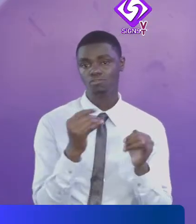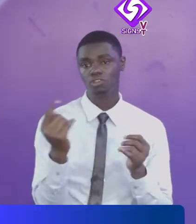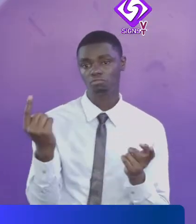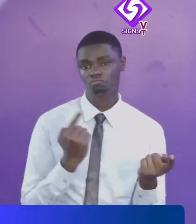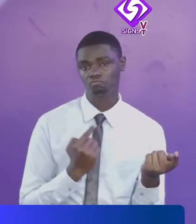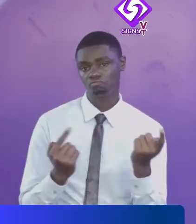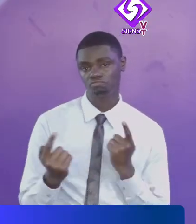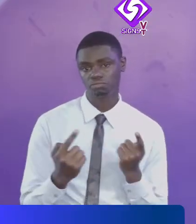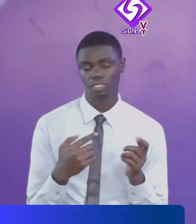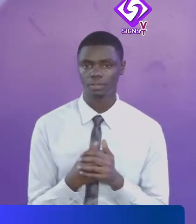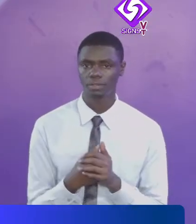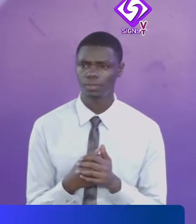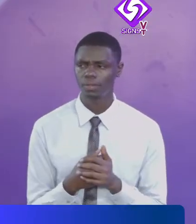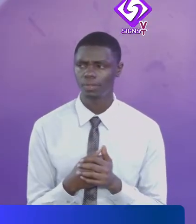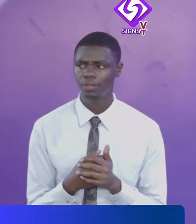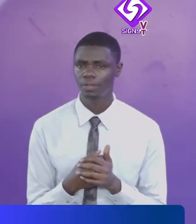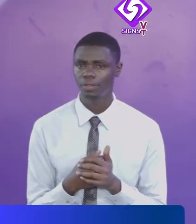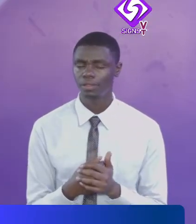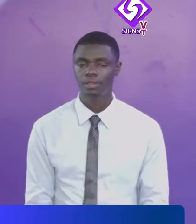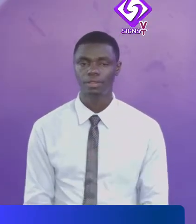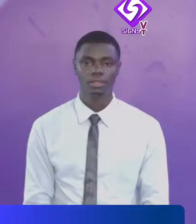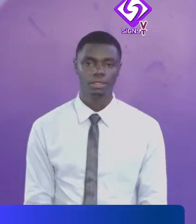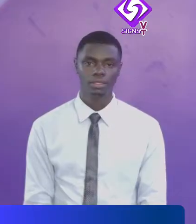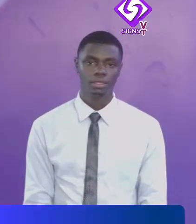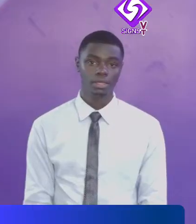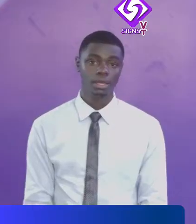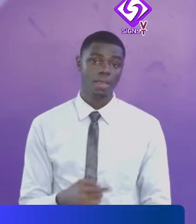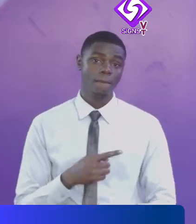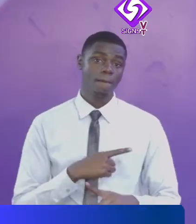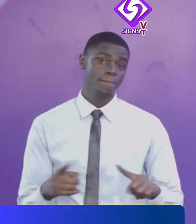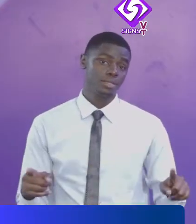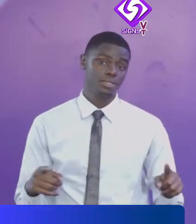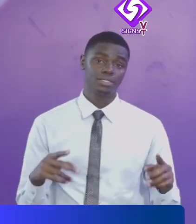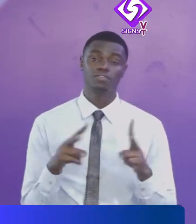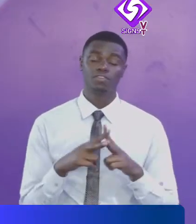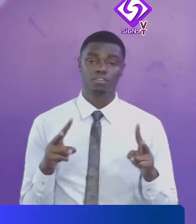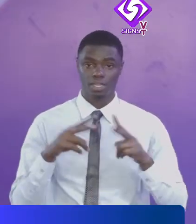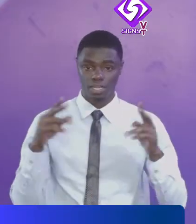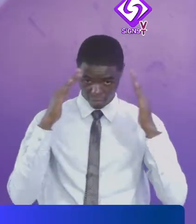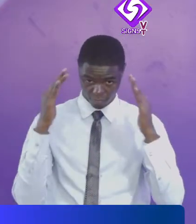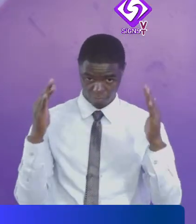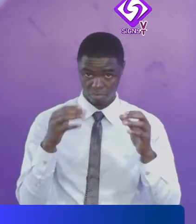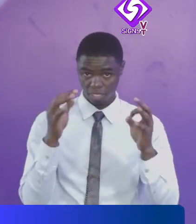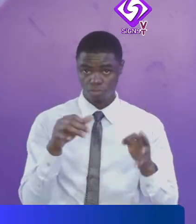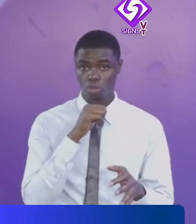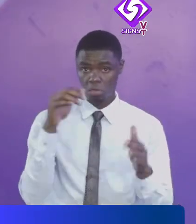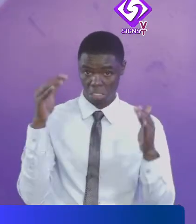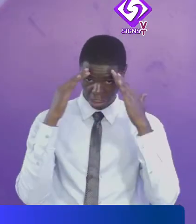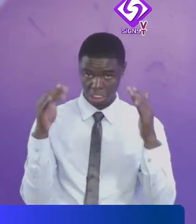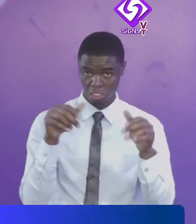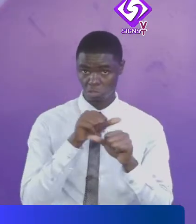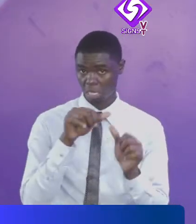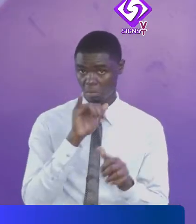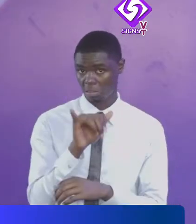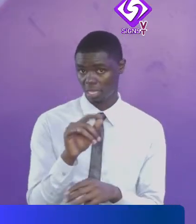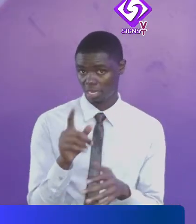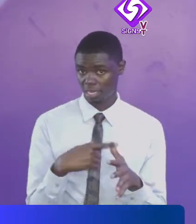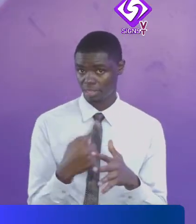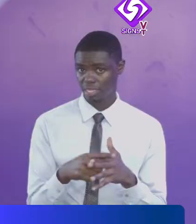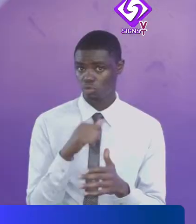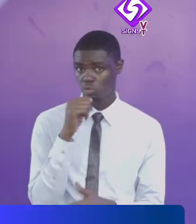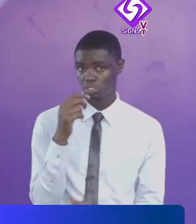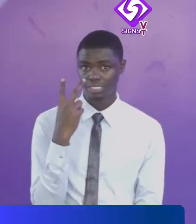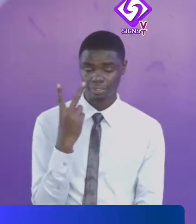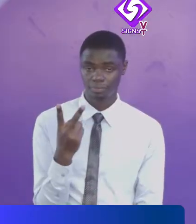asset managers are now extending this. But it has to be very intentional, because if you're not intentional about it, and if you don't see the pain